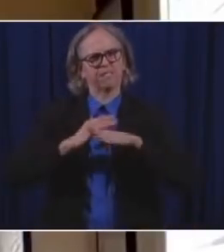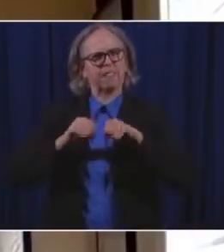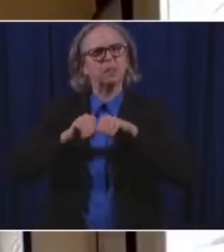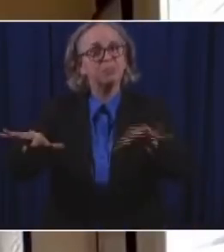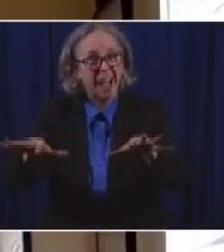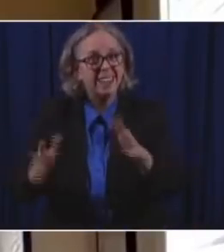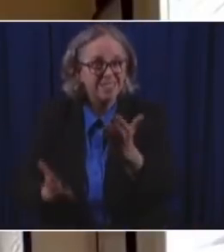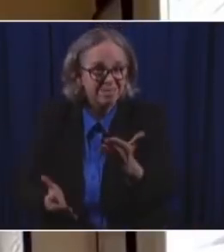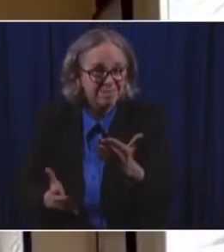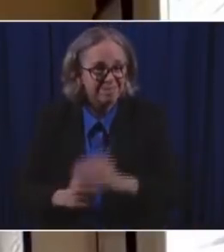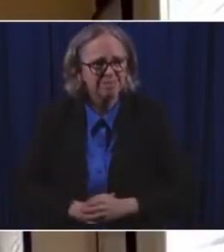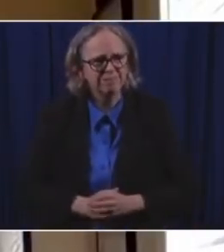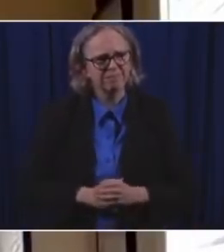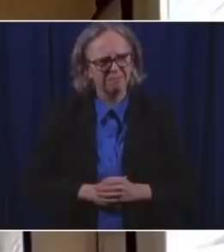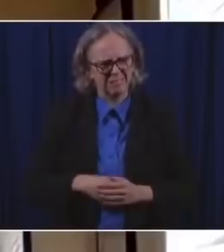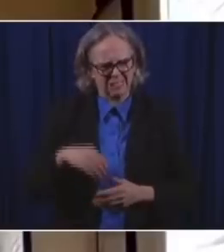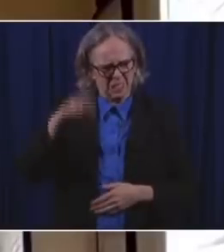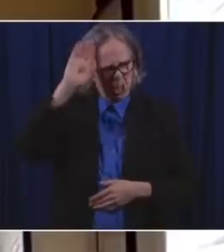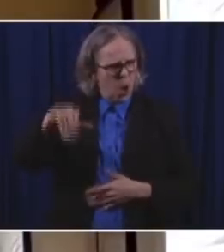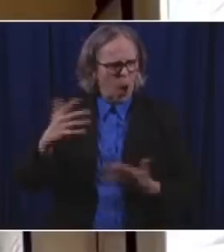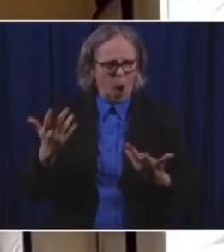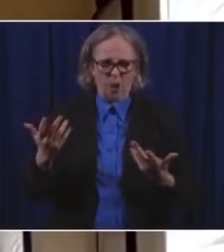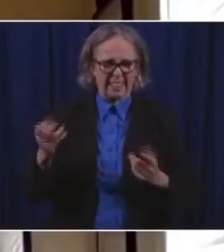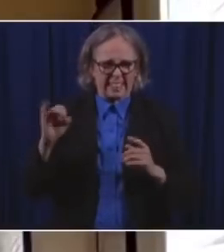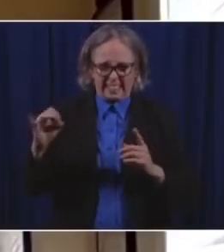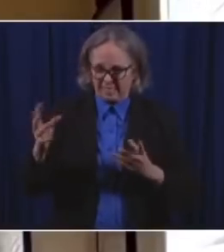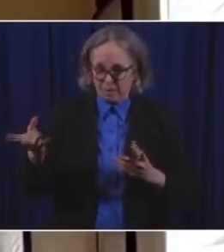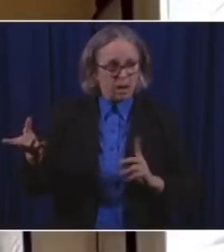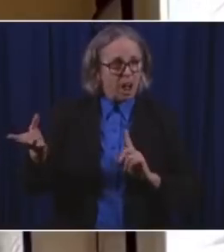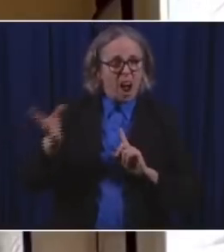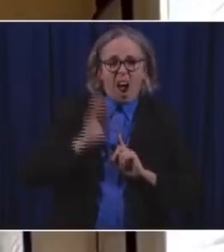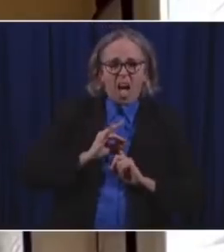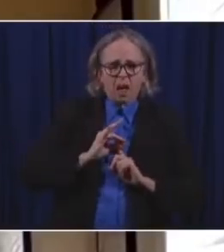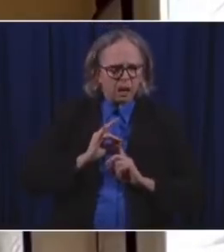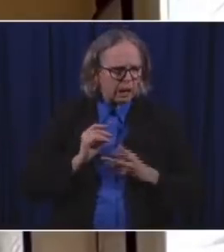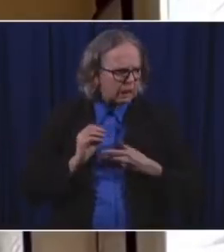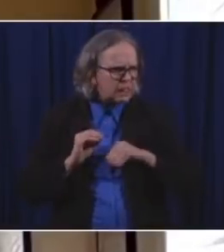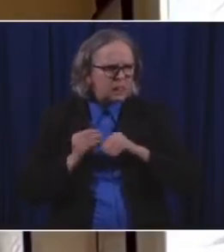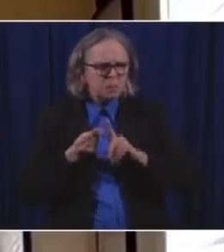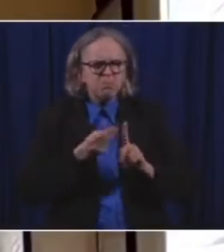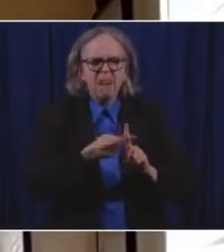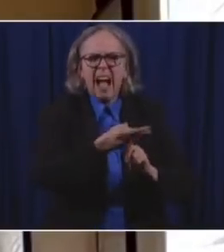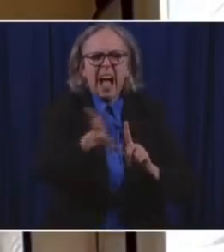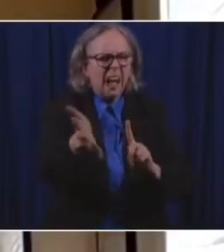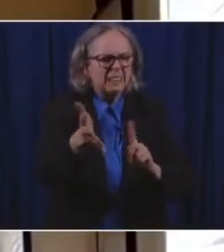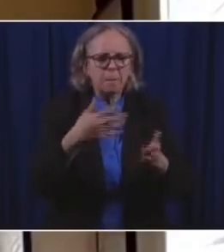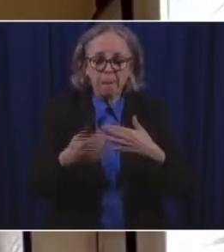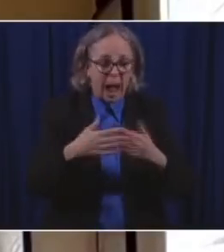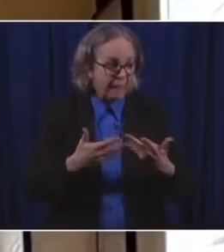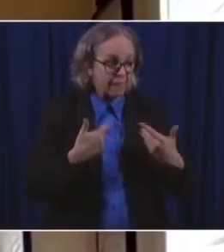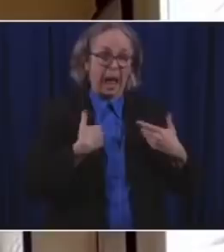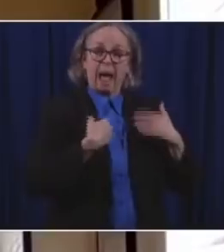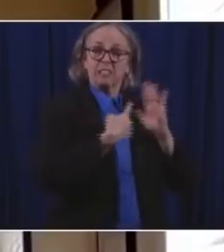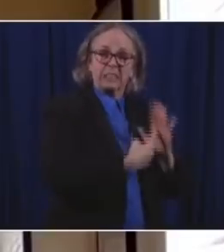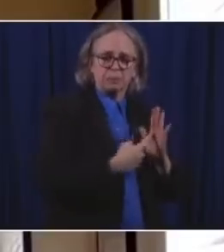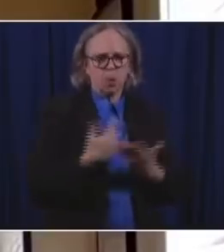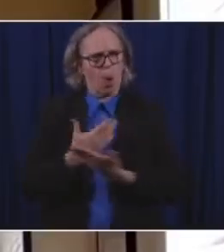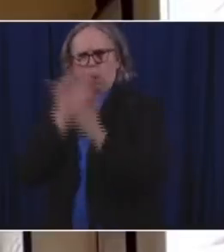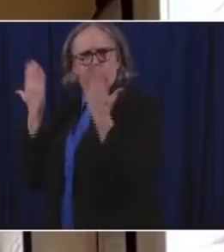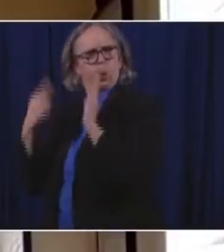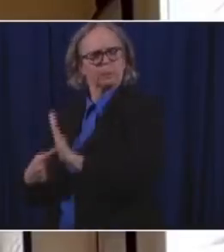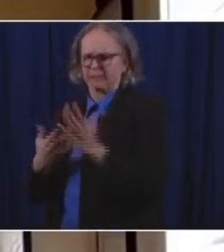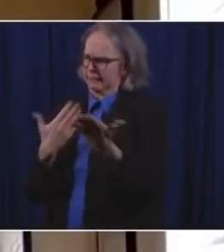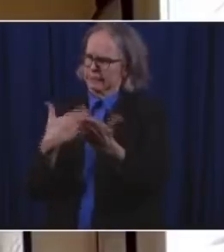and transmitted by people even if they never show symptoms. Now, I want to be clear. Staying